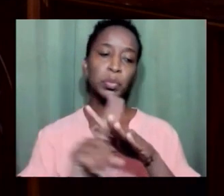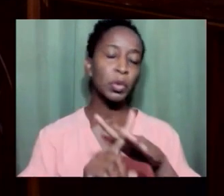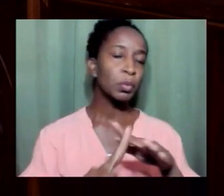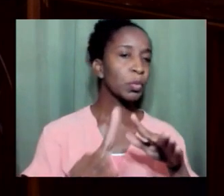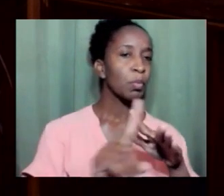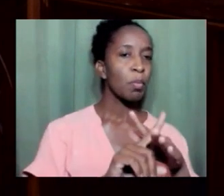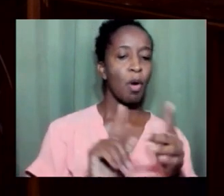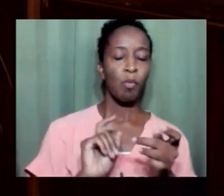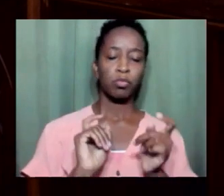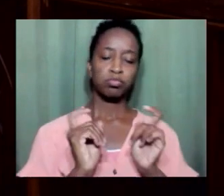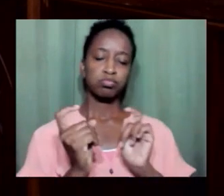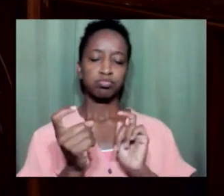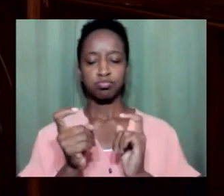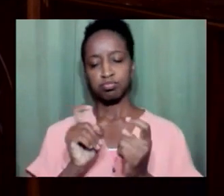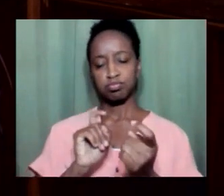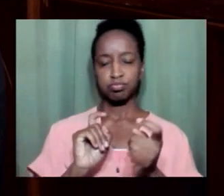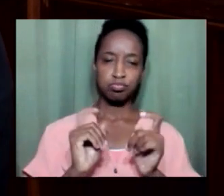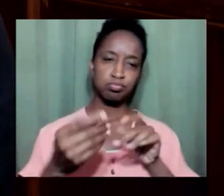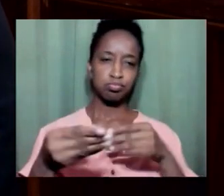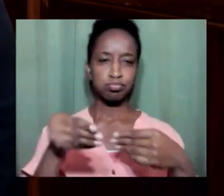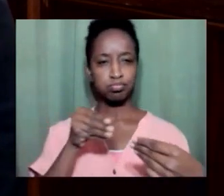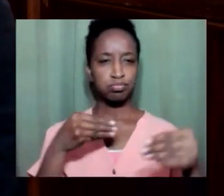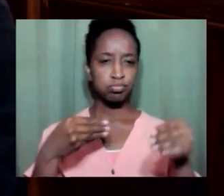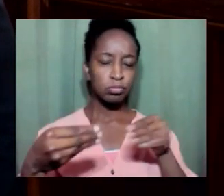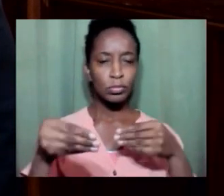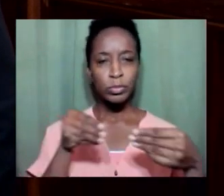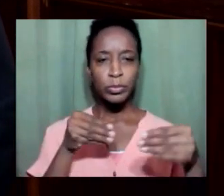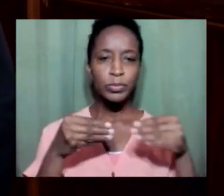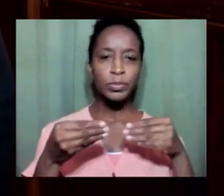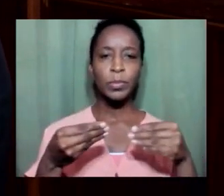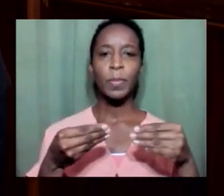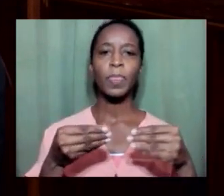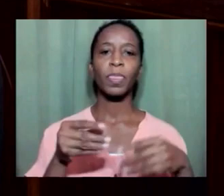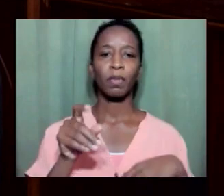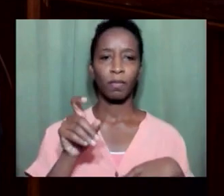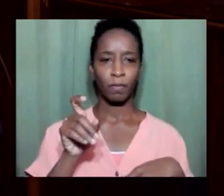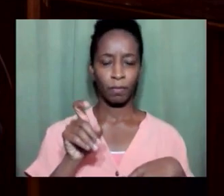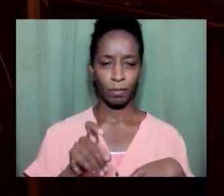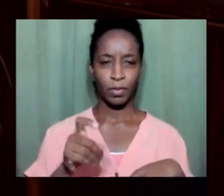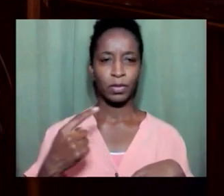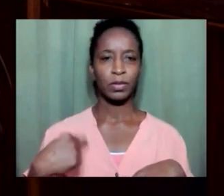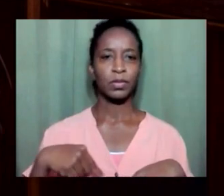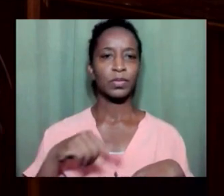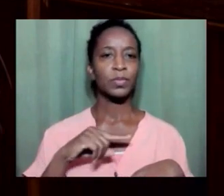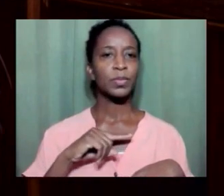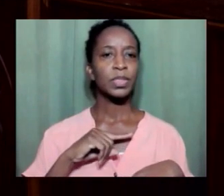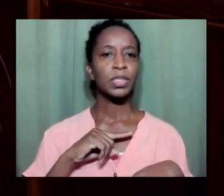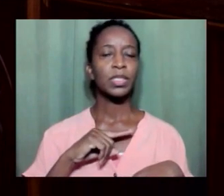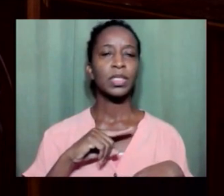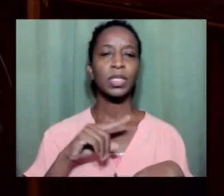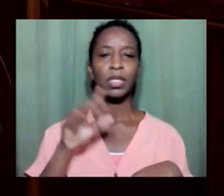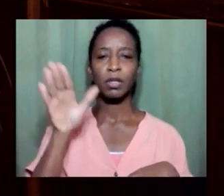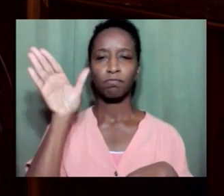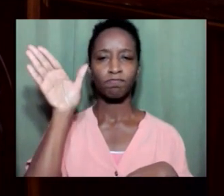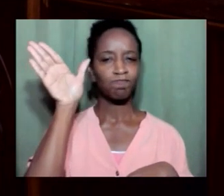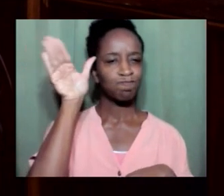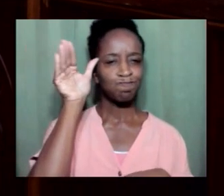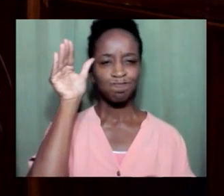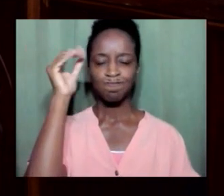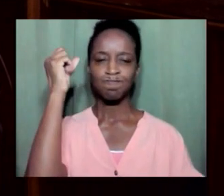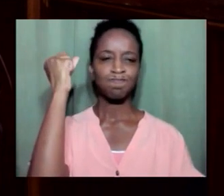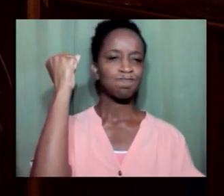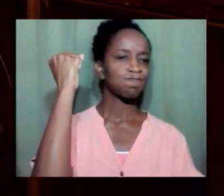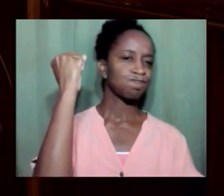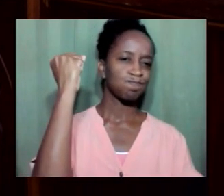sow, nourish, and expand our resilience, including fiscal resilience. We must plant and we